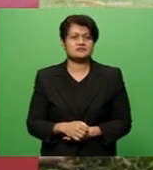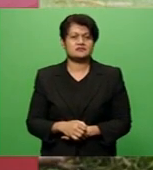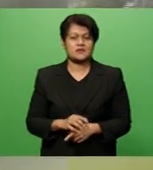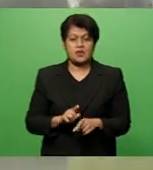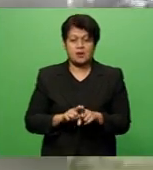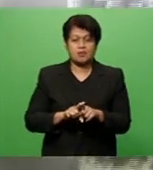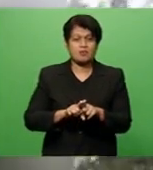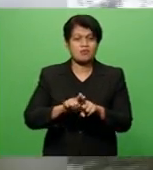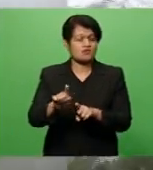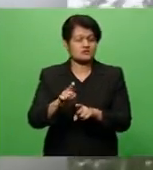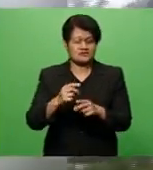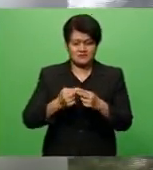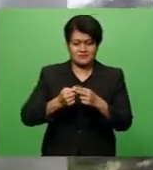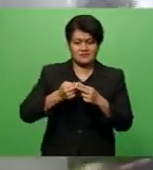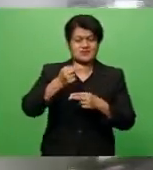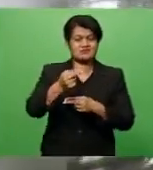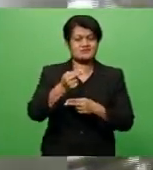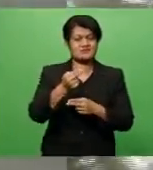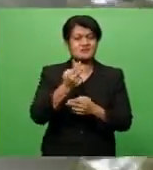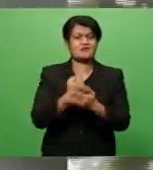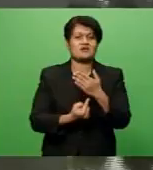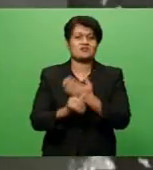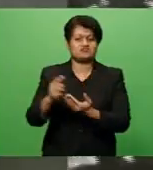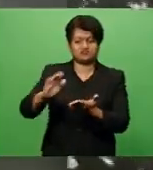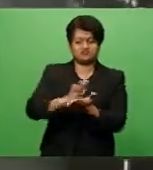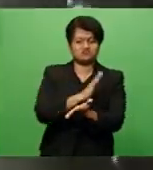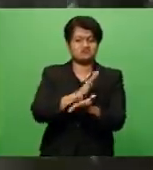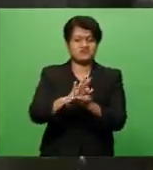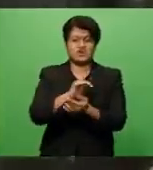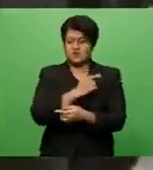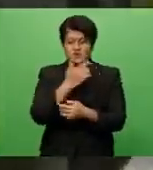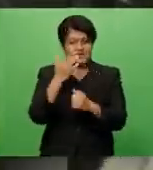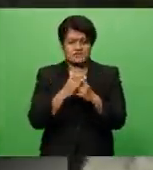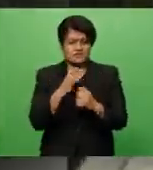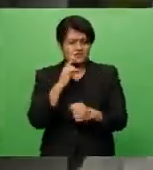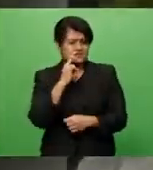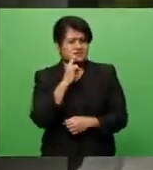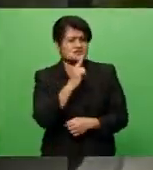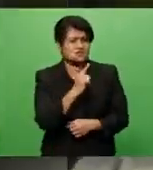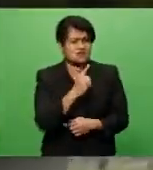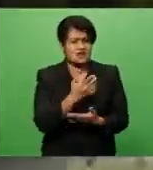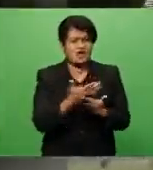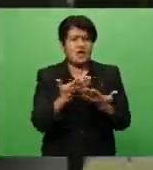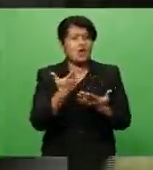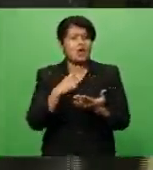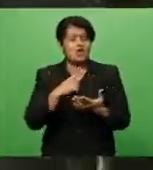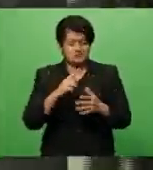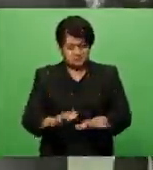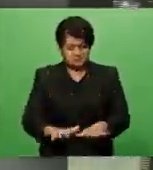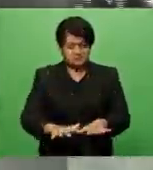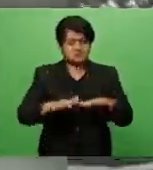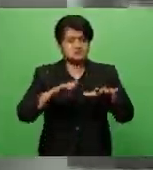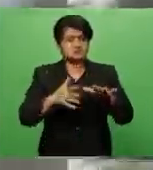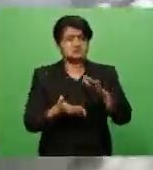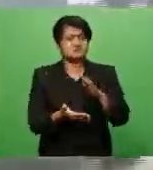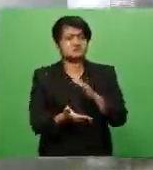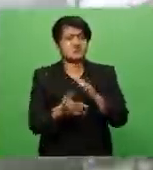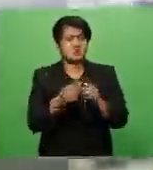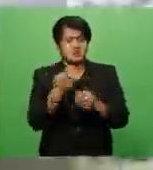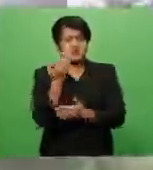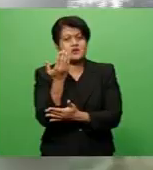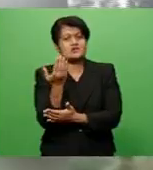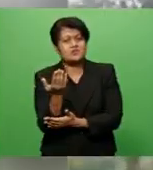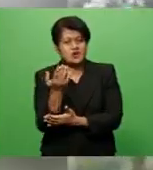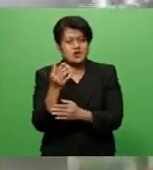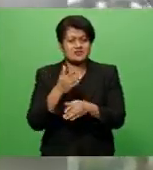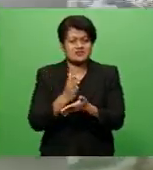Most of our plantations are affected. We still haven't gone out to see how bad it is because it's all underwater. We rely on our dalo, cassava